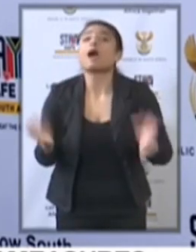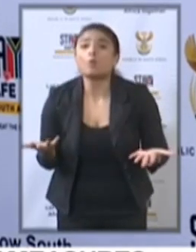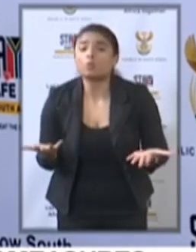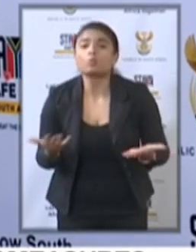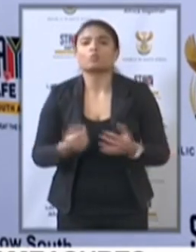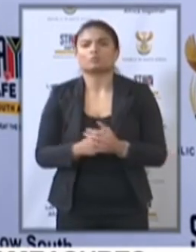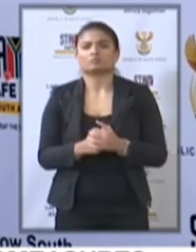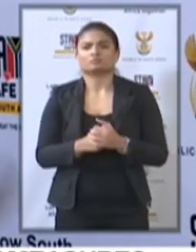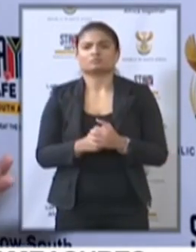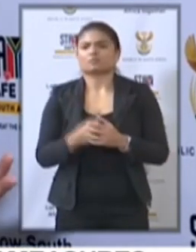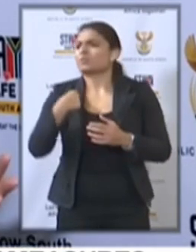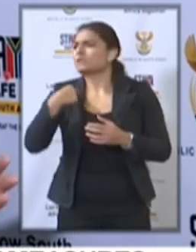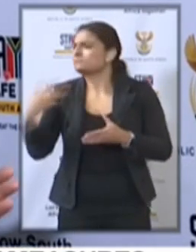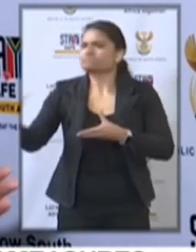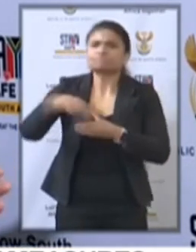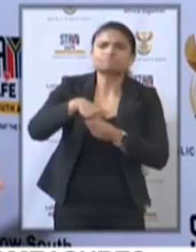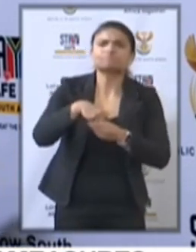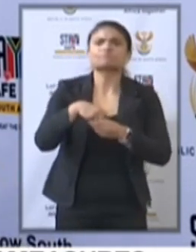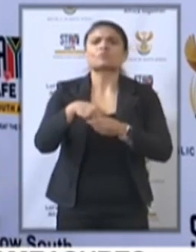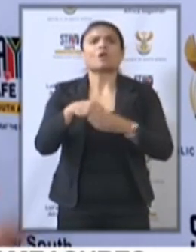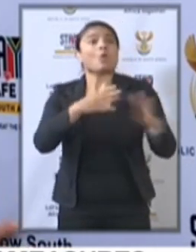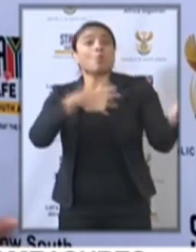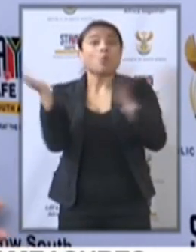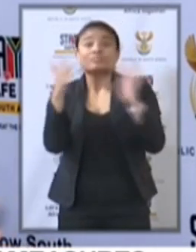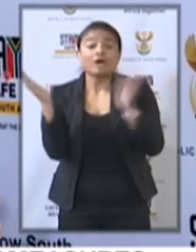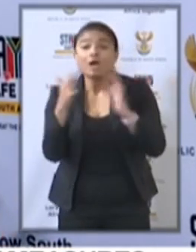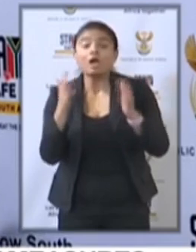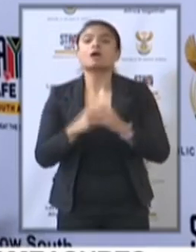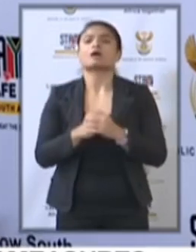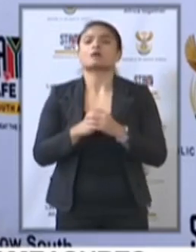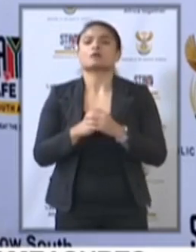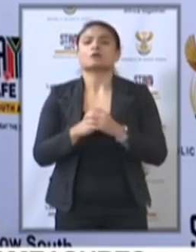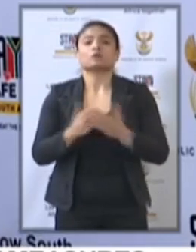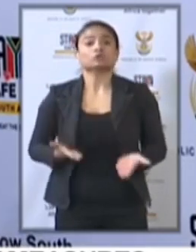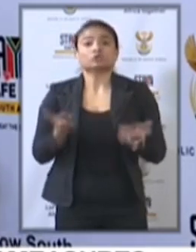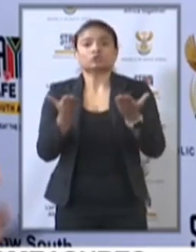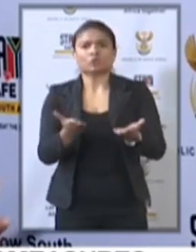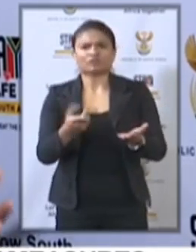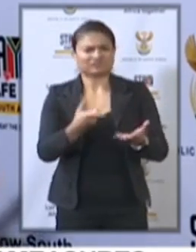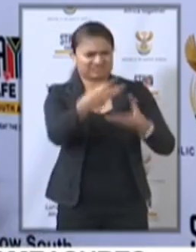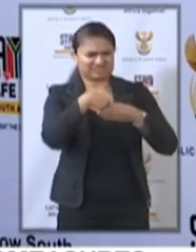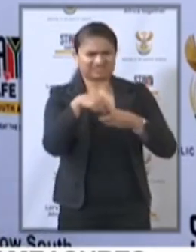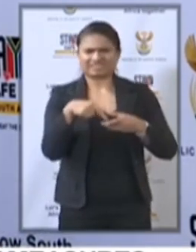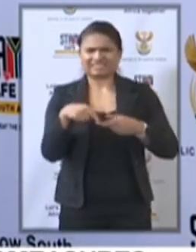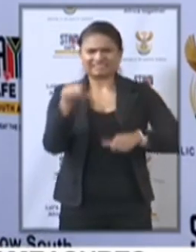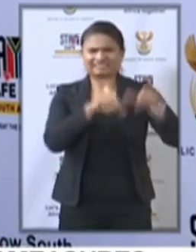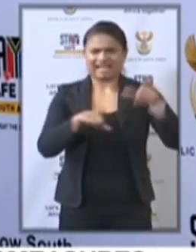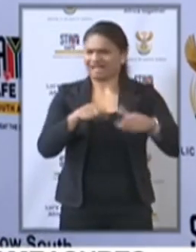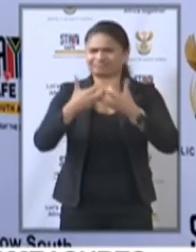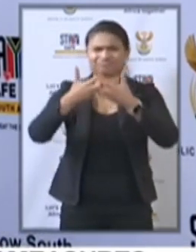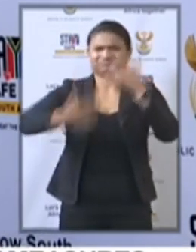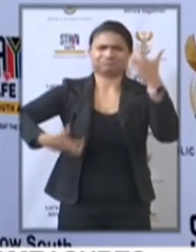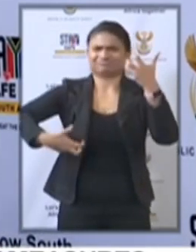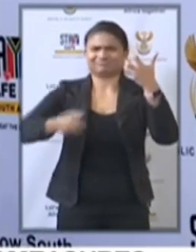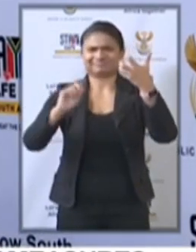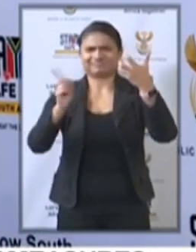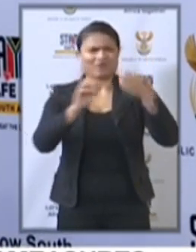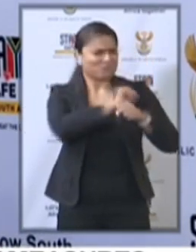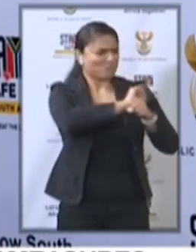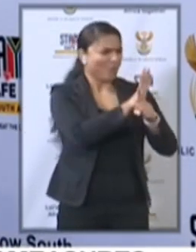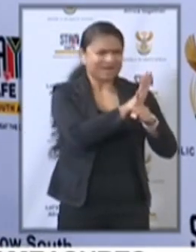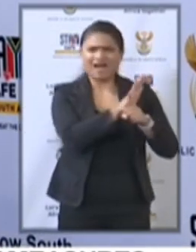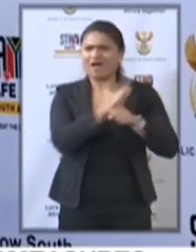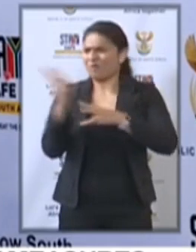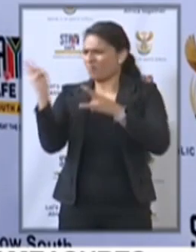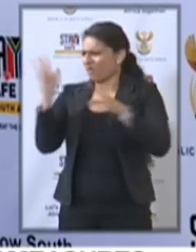with the Weather Service. Some people may ask, why are we working with the Weather Service? It's